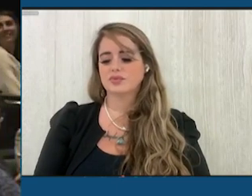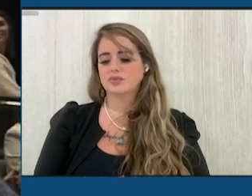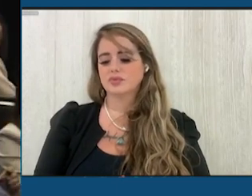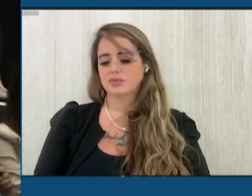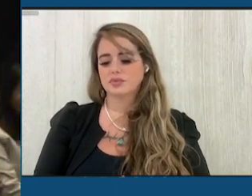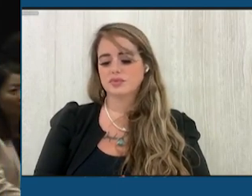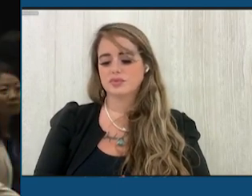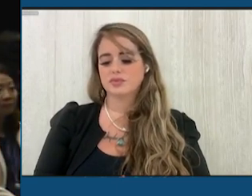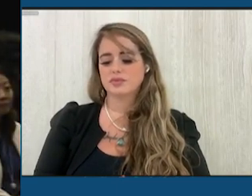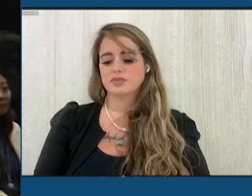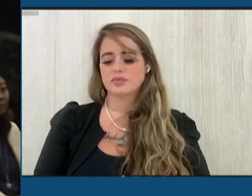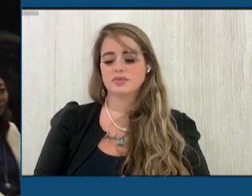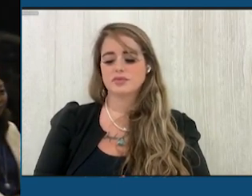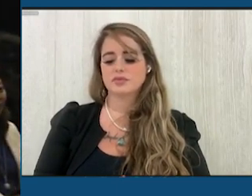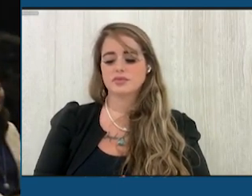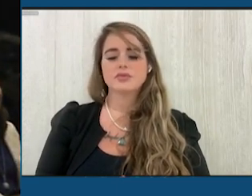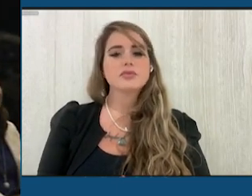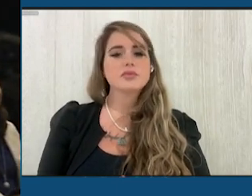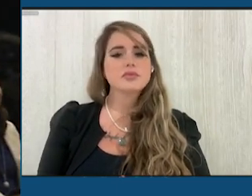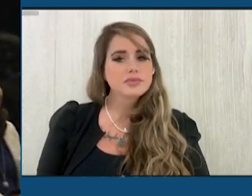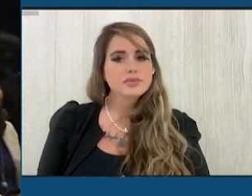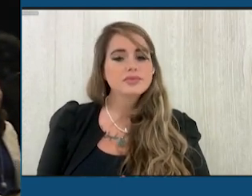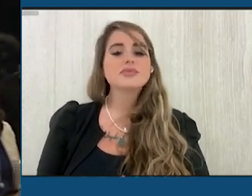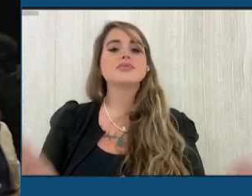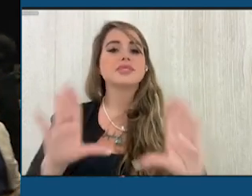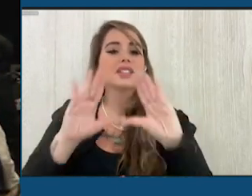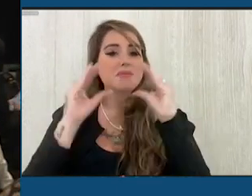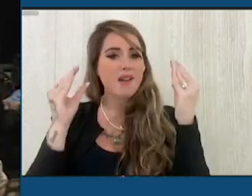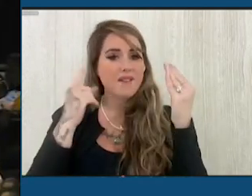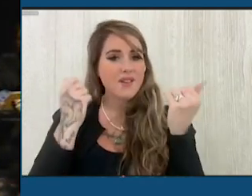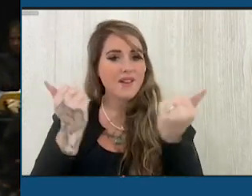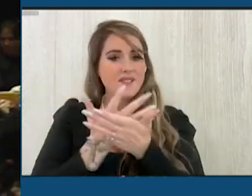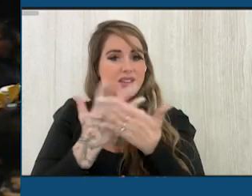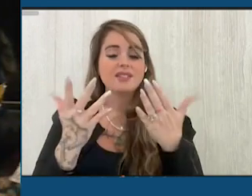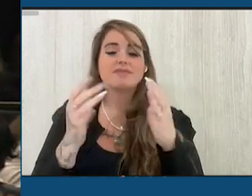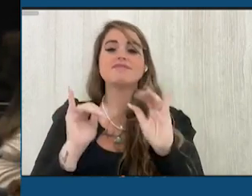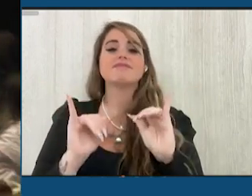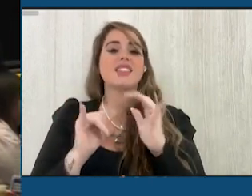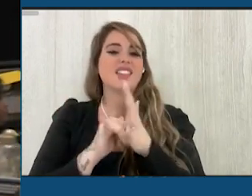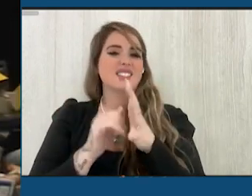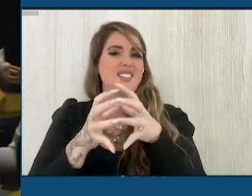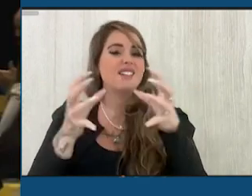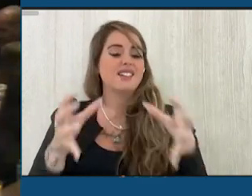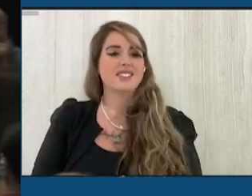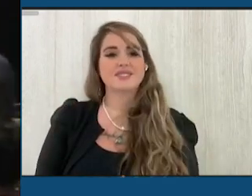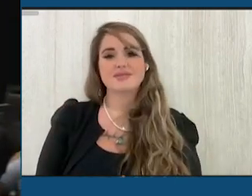I'm sorry? Smile to everything. That's a lot to ask for.